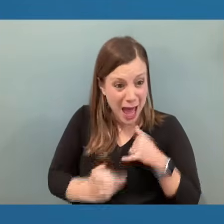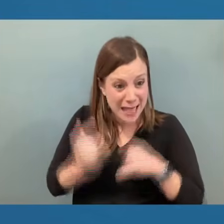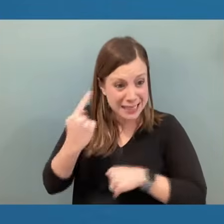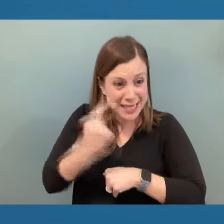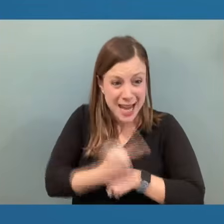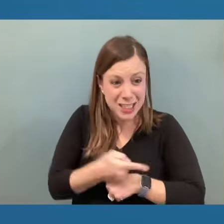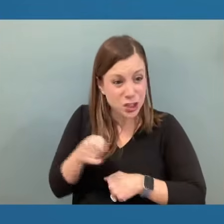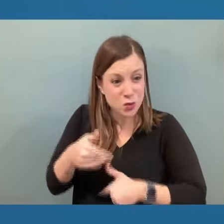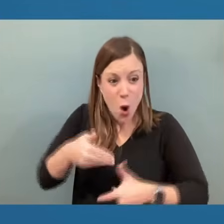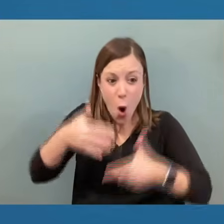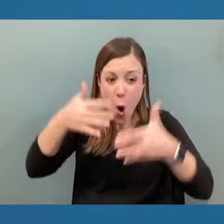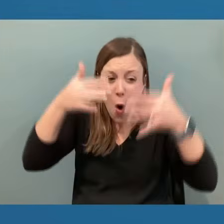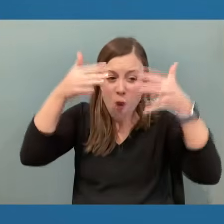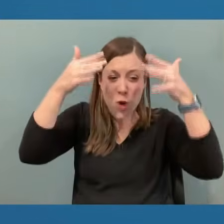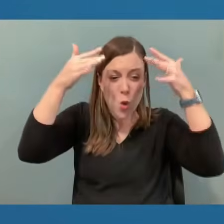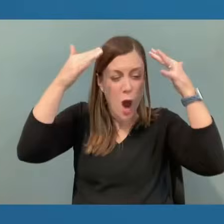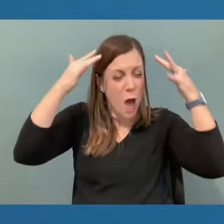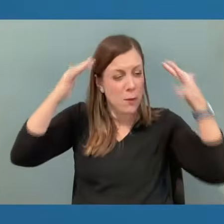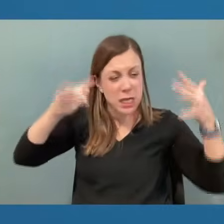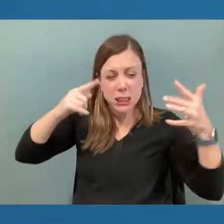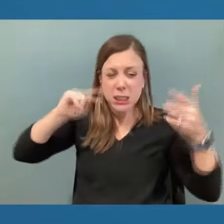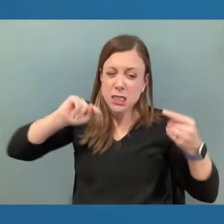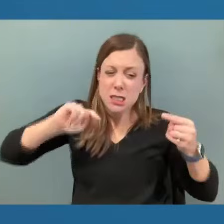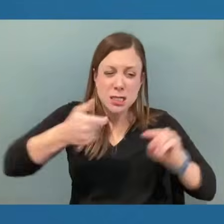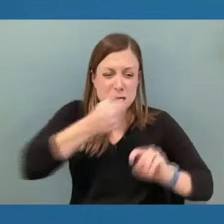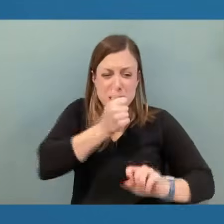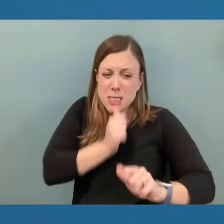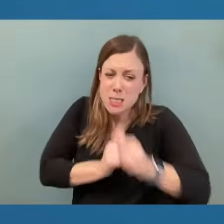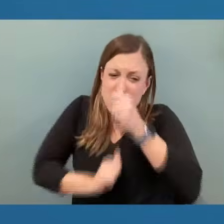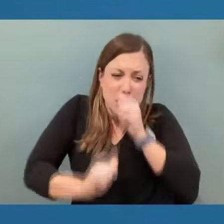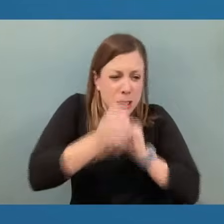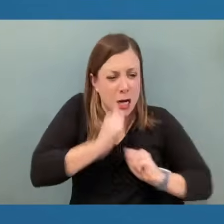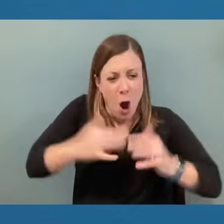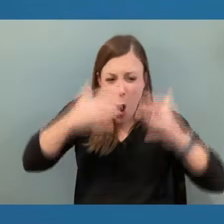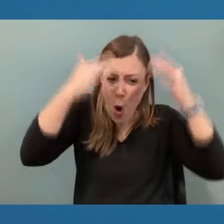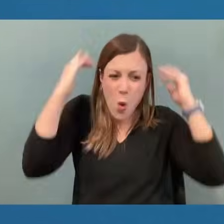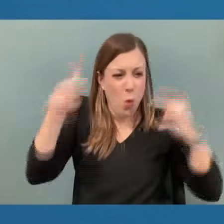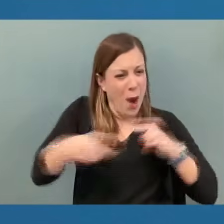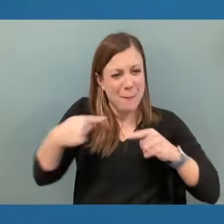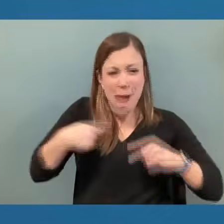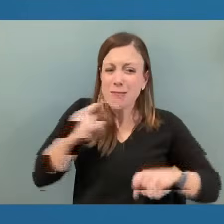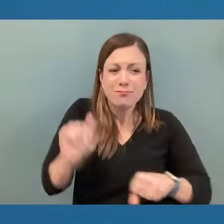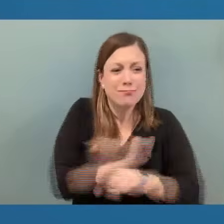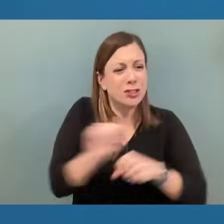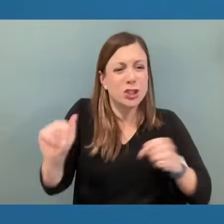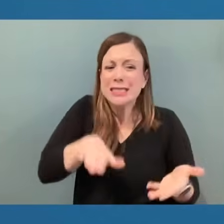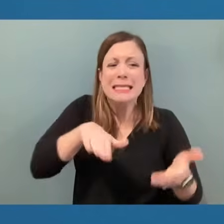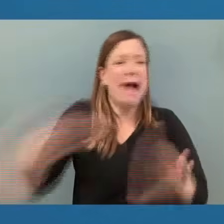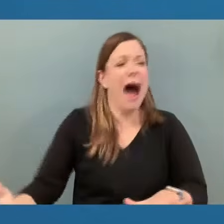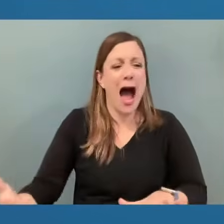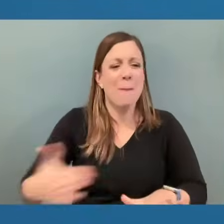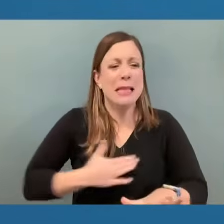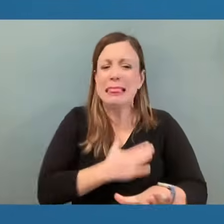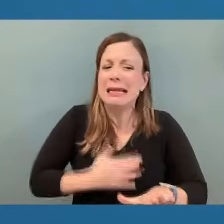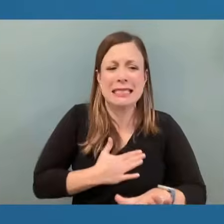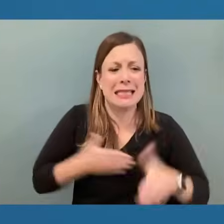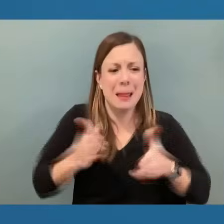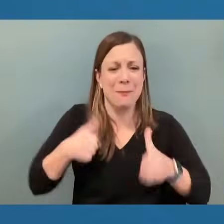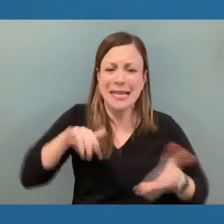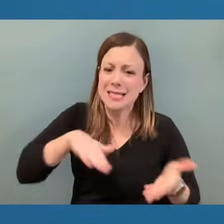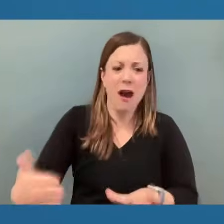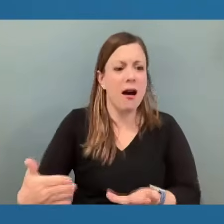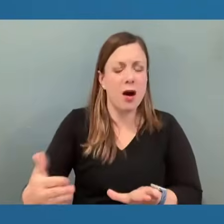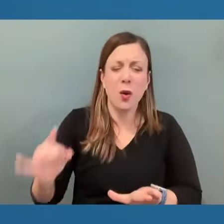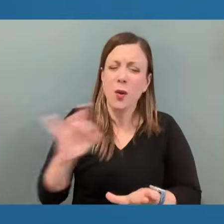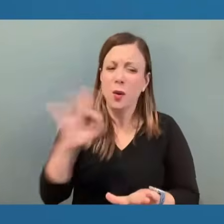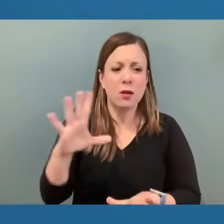was begging for death. "When am I going to die already?" she said on my last visit there.